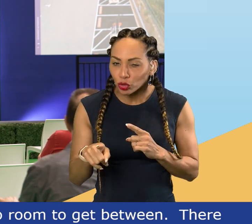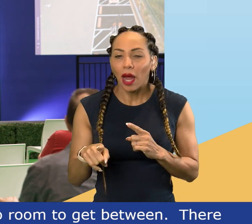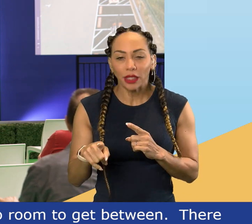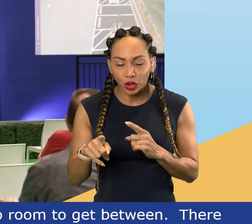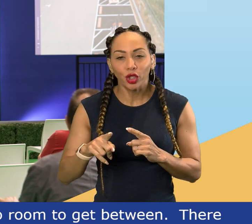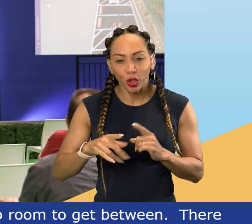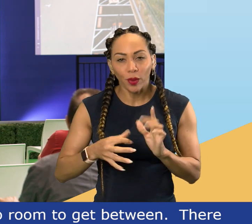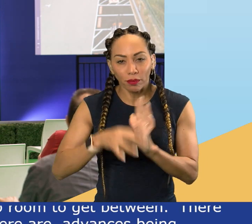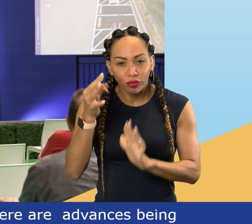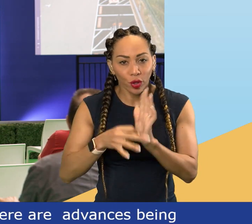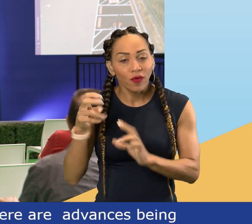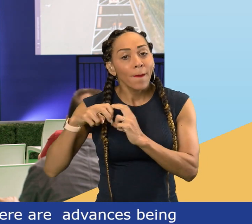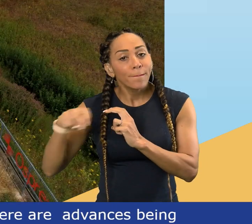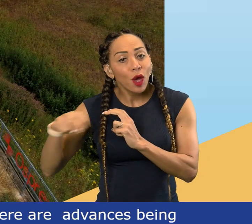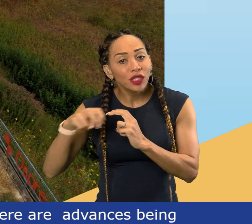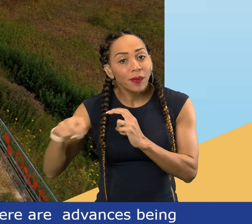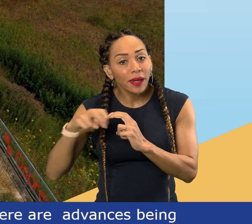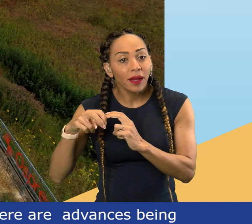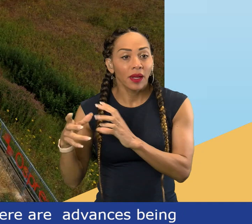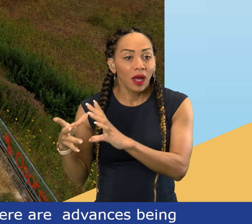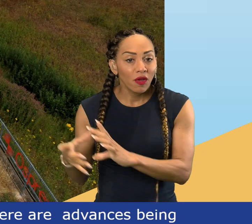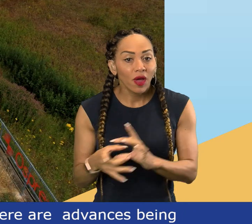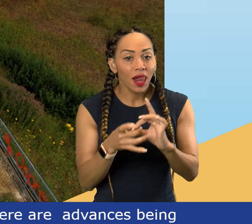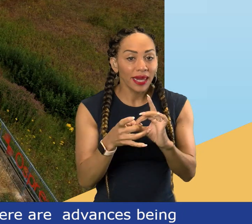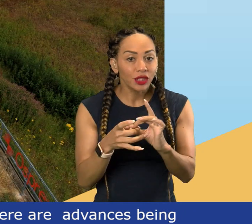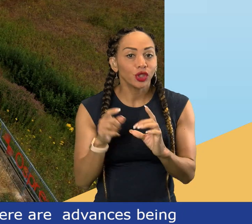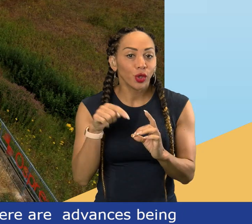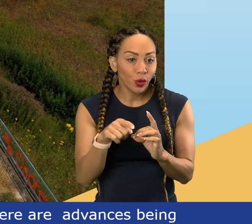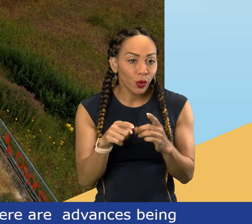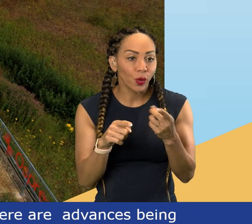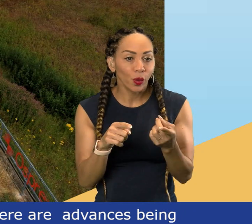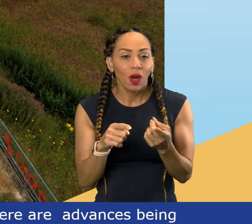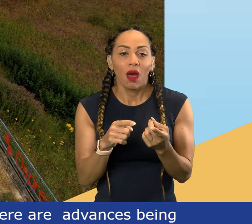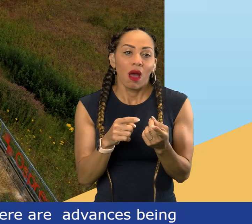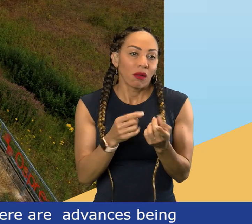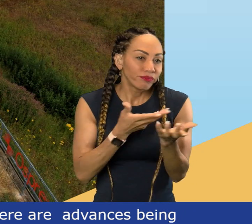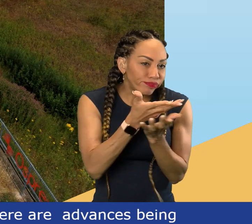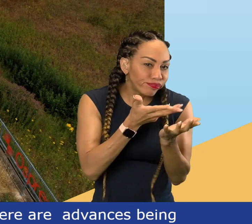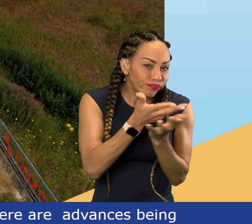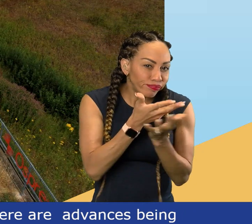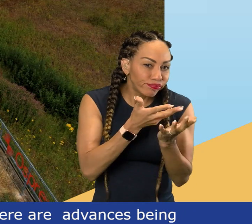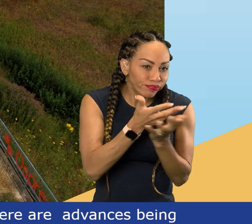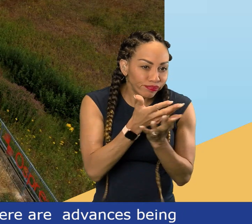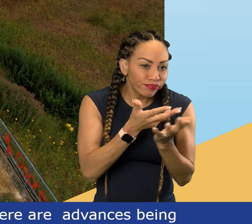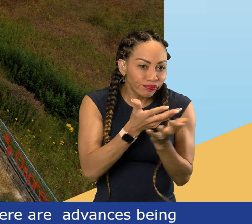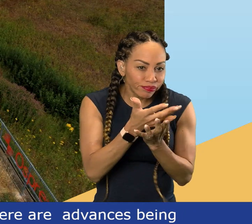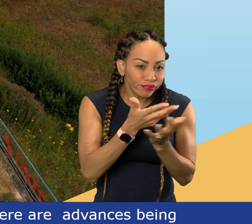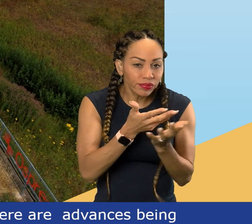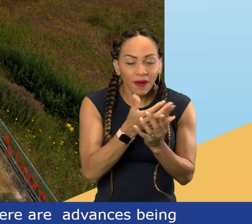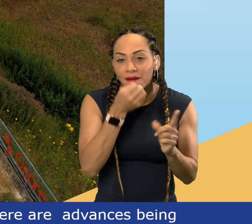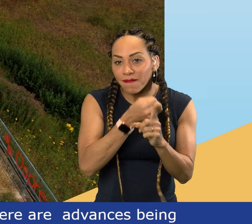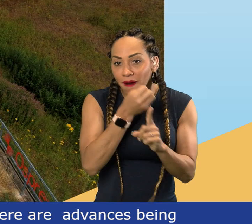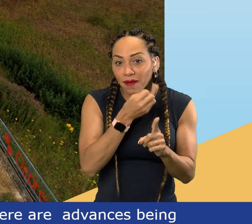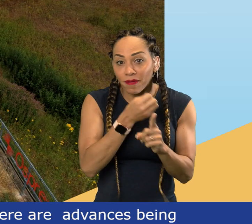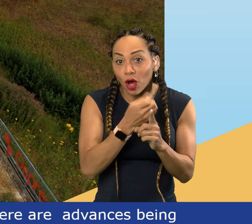have worked hard with OZEV and BSI to work on a new charging accessibility standard. And what that does is helps to alleviate some of